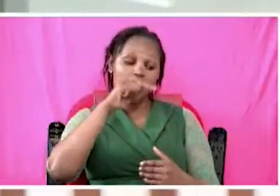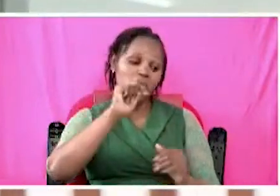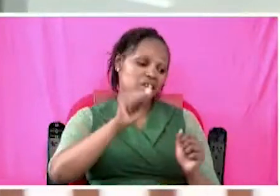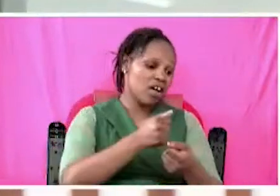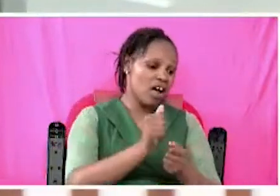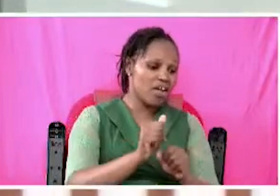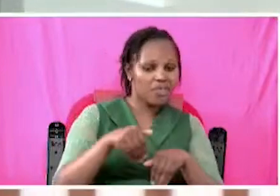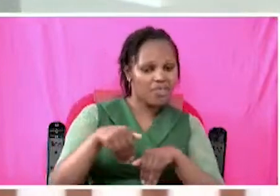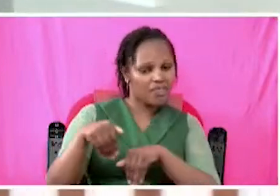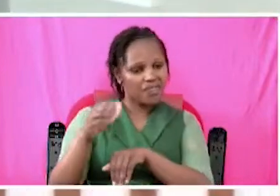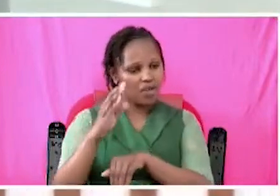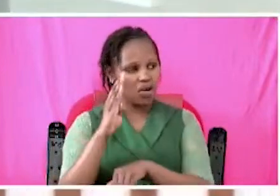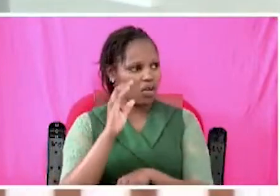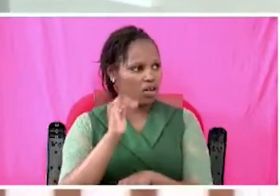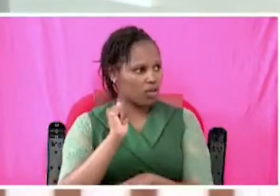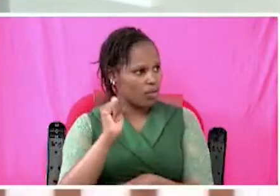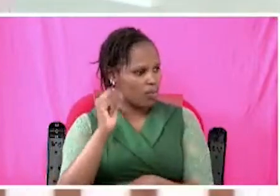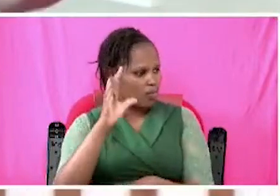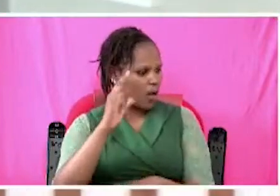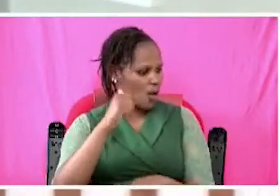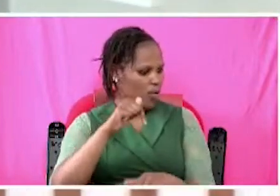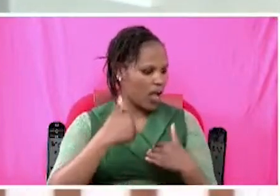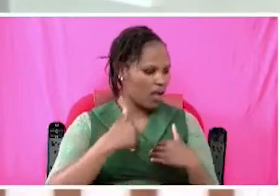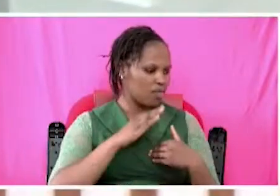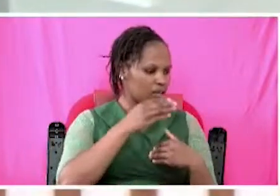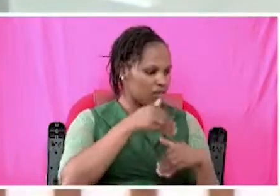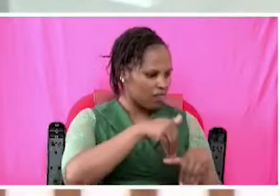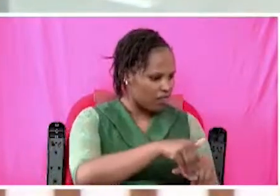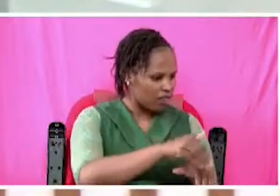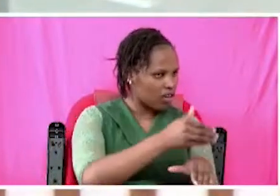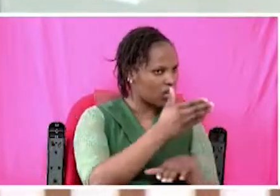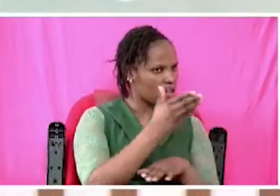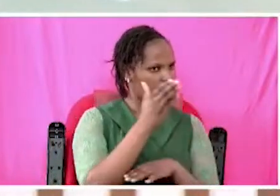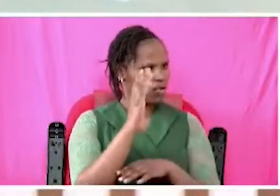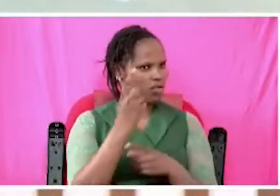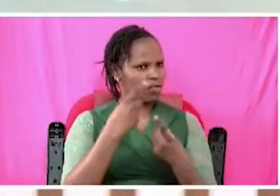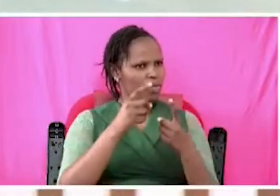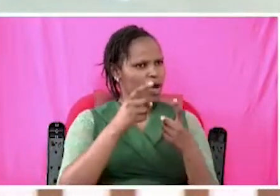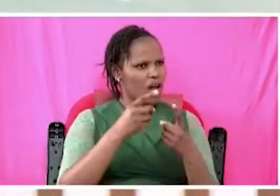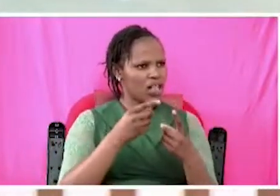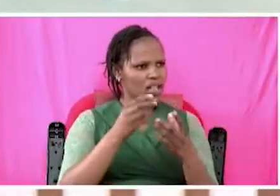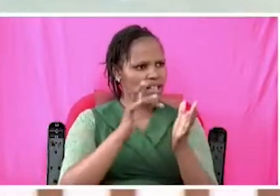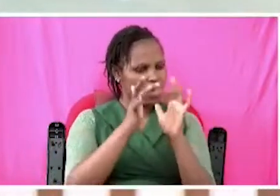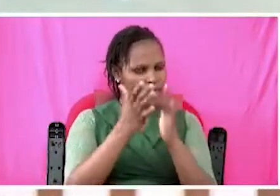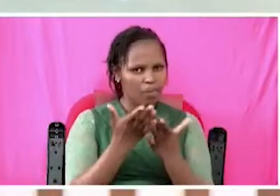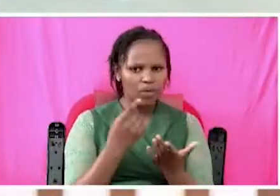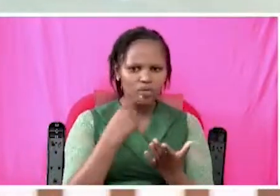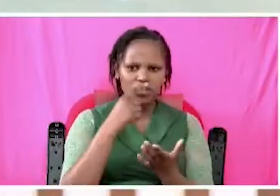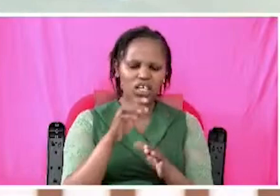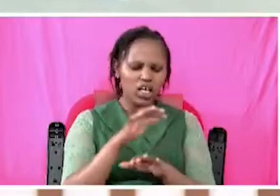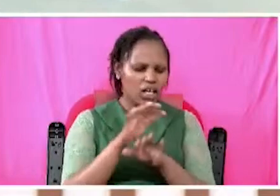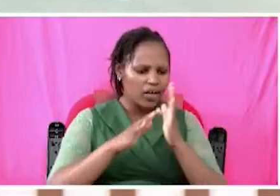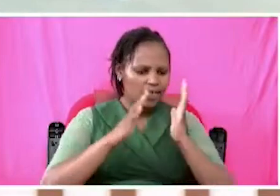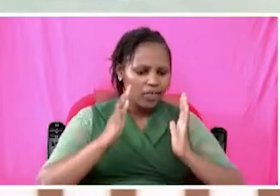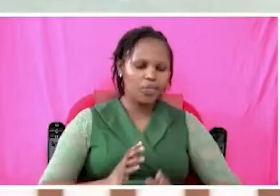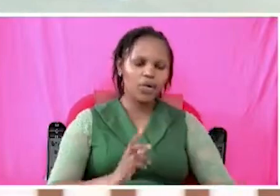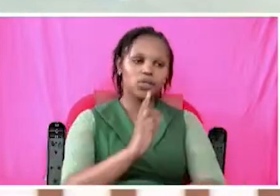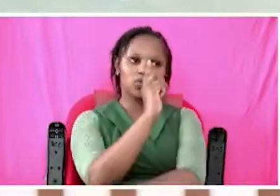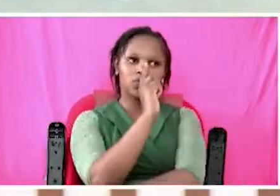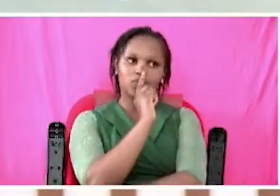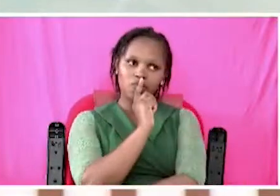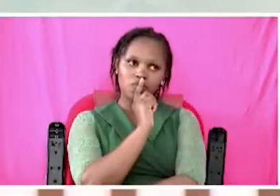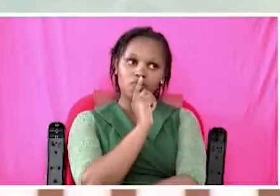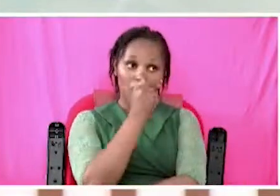Baal. We have been following God. But the Bible records everybody kept quiet, ding, because they knew where they